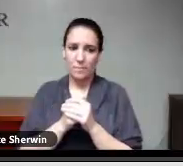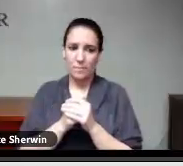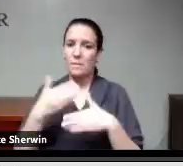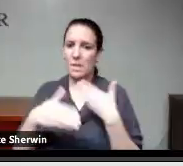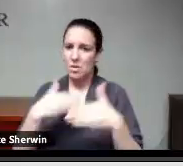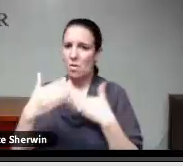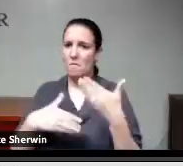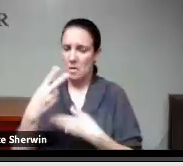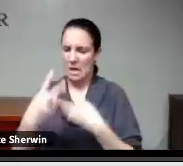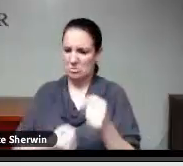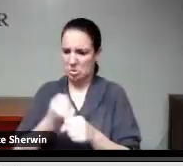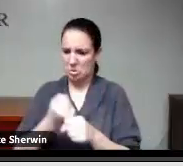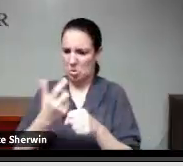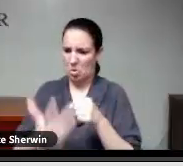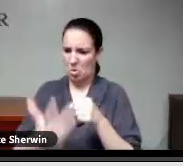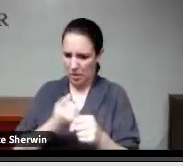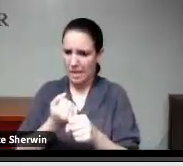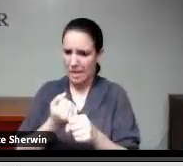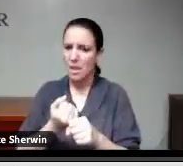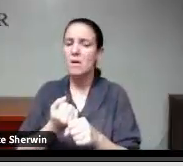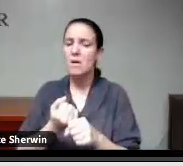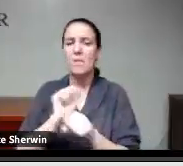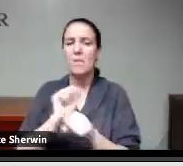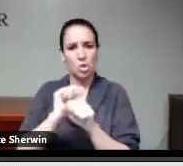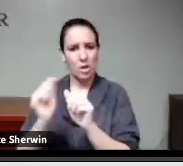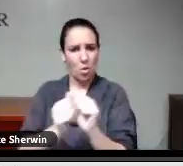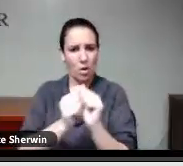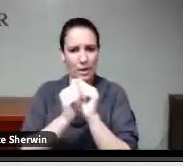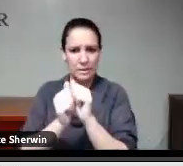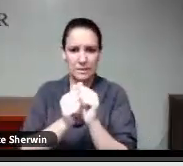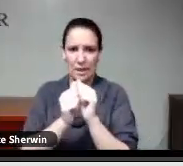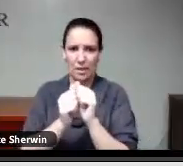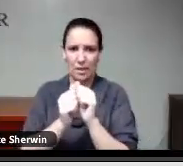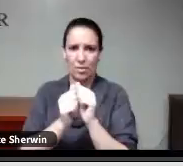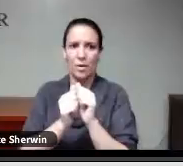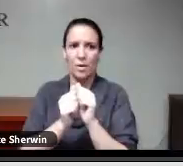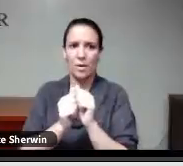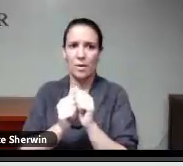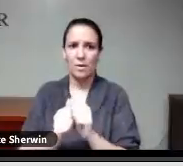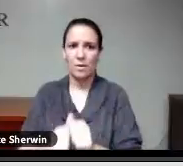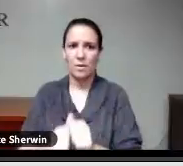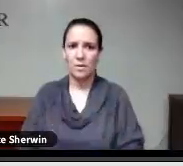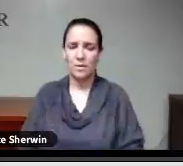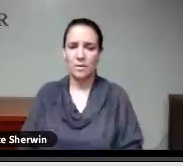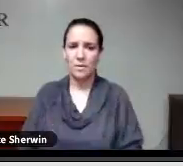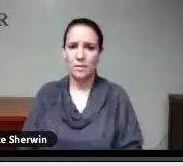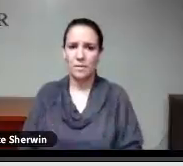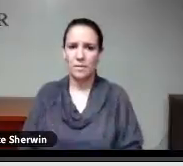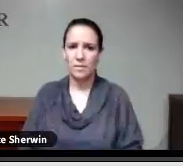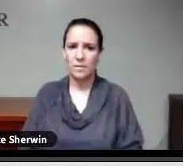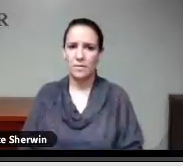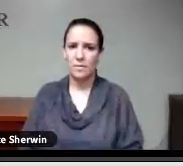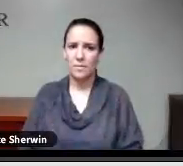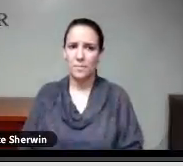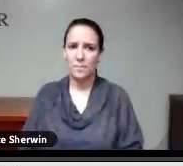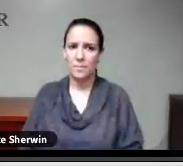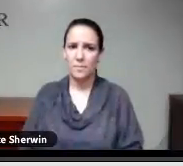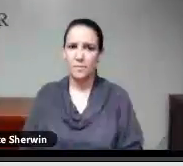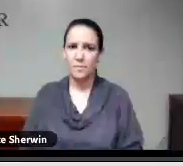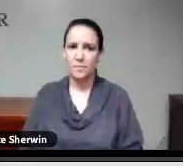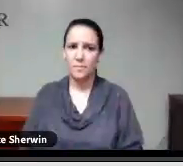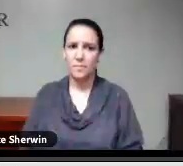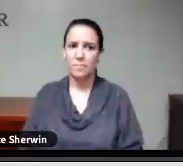3 years, they started really working on these transformative changes, and then they